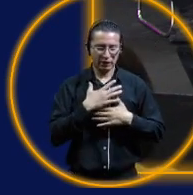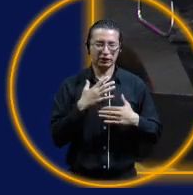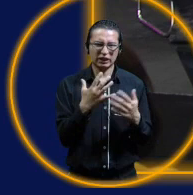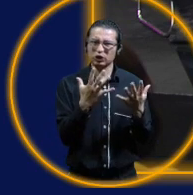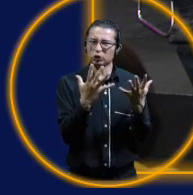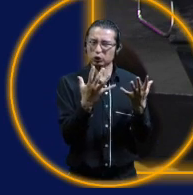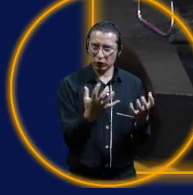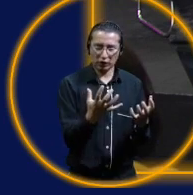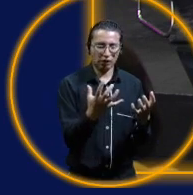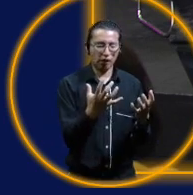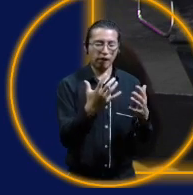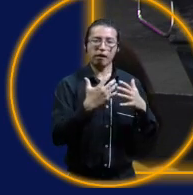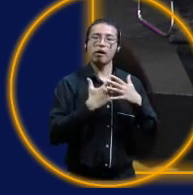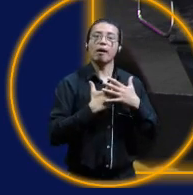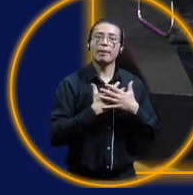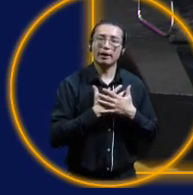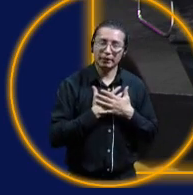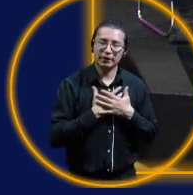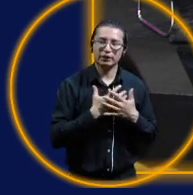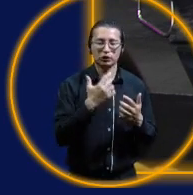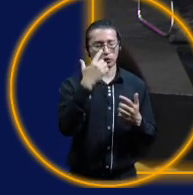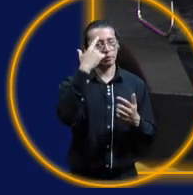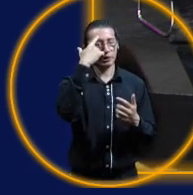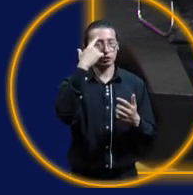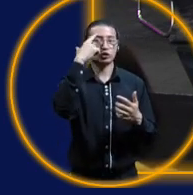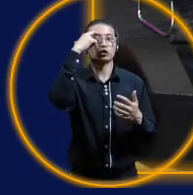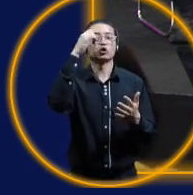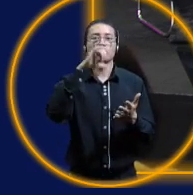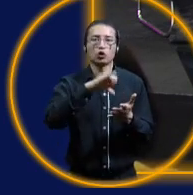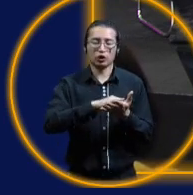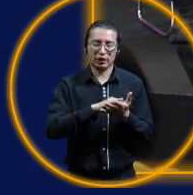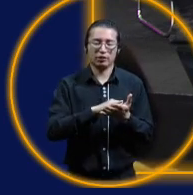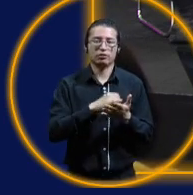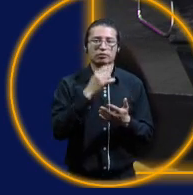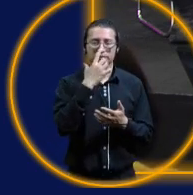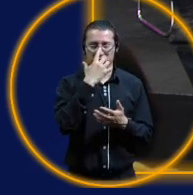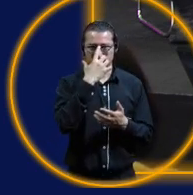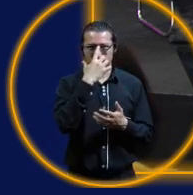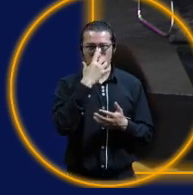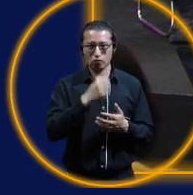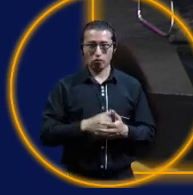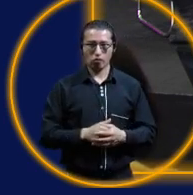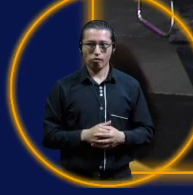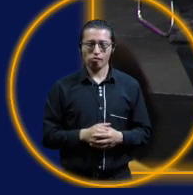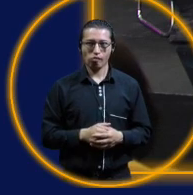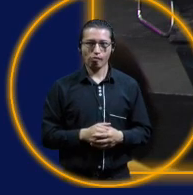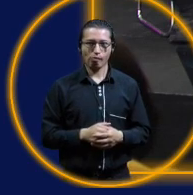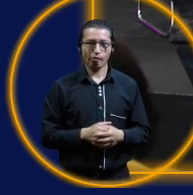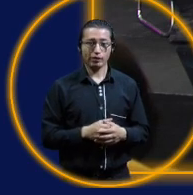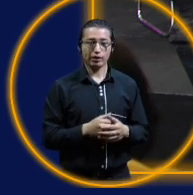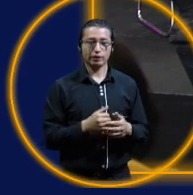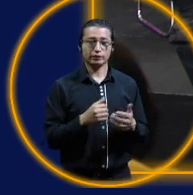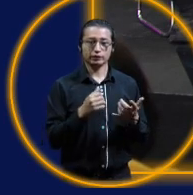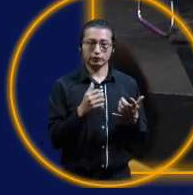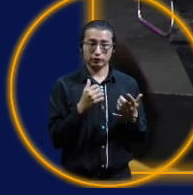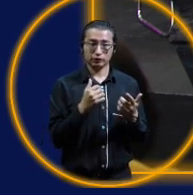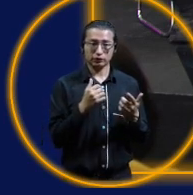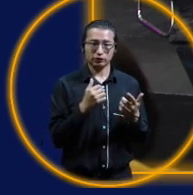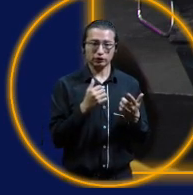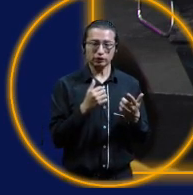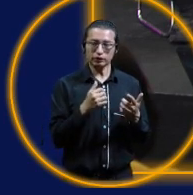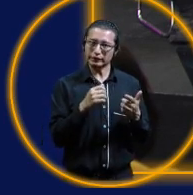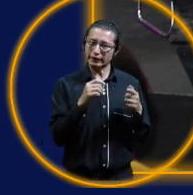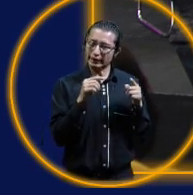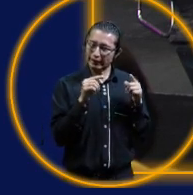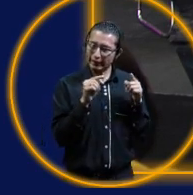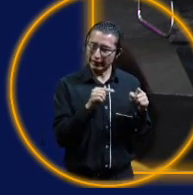like, I think that, again, if the social media thing is inspiring you